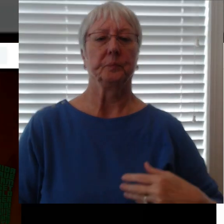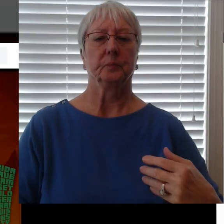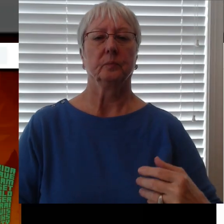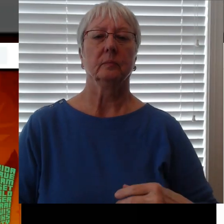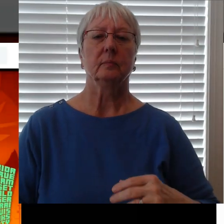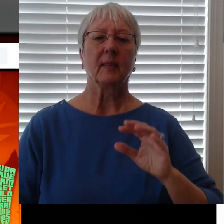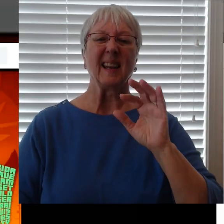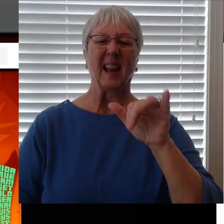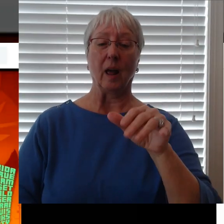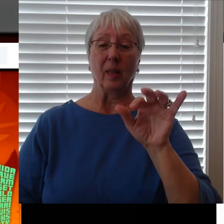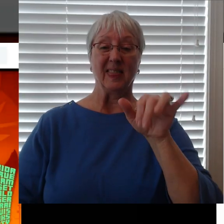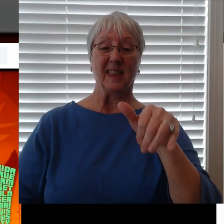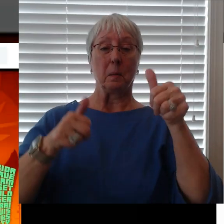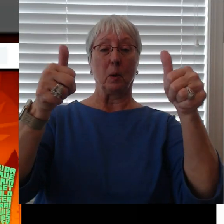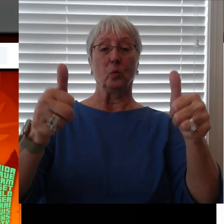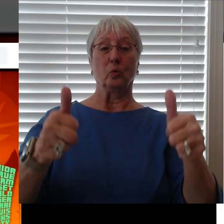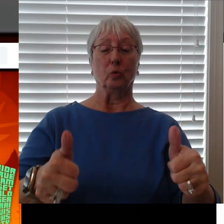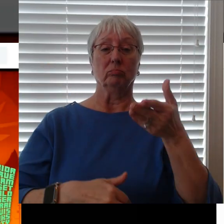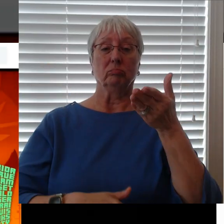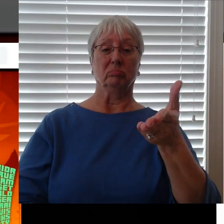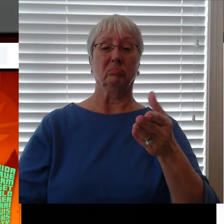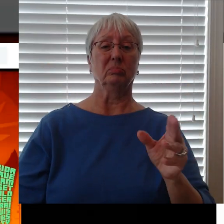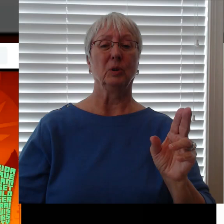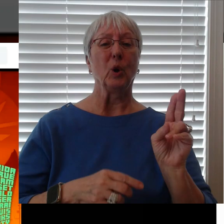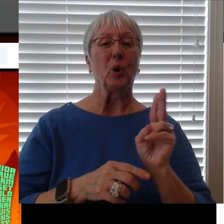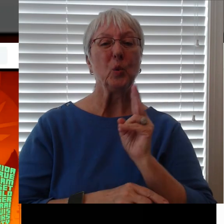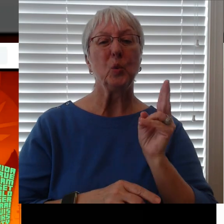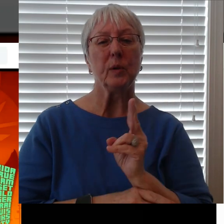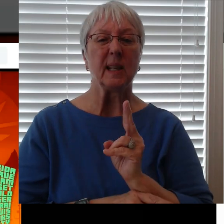Let's look at this poster S-Spot, which uses one of the